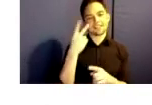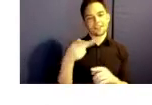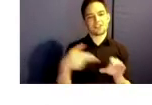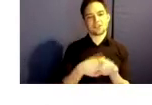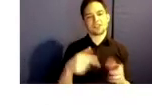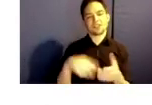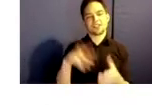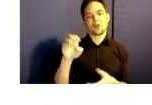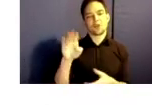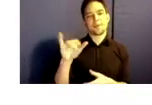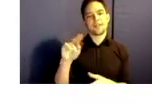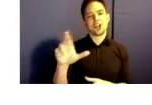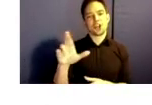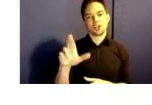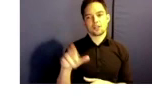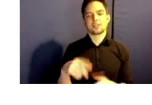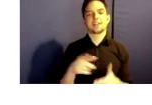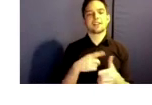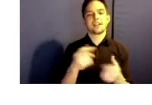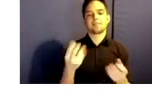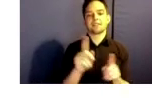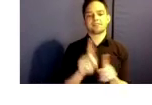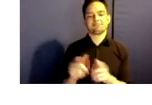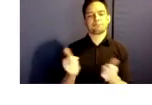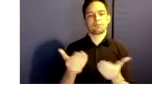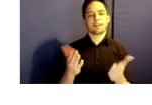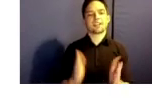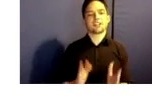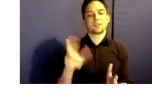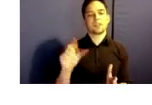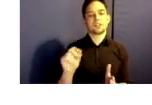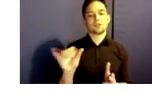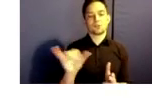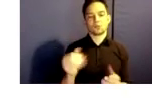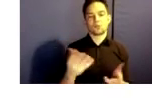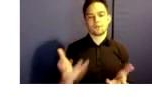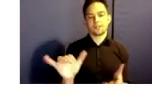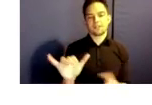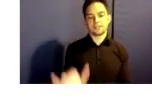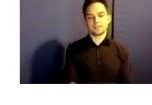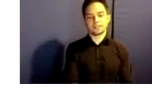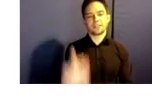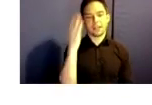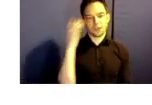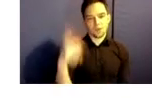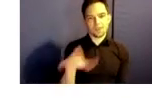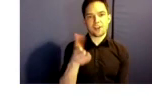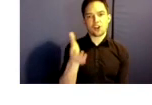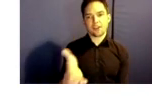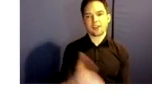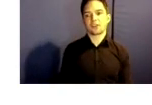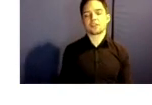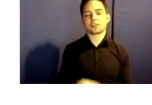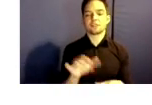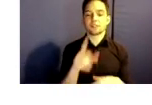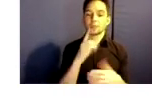webinar, and the many health providers and WHO colleagues also I know are there. It's really a pleasure